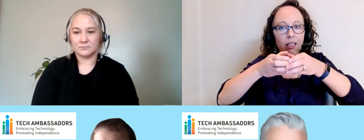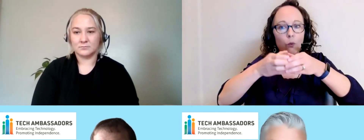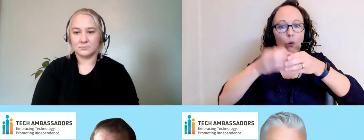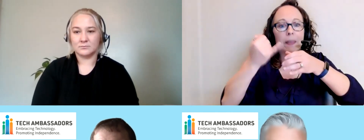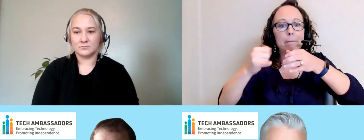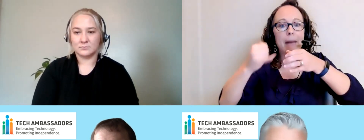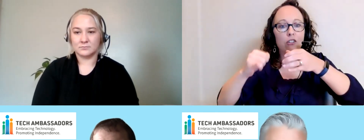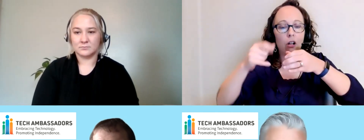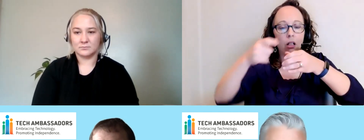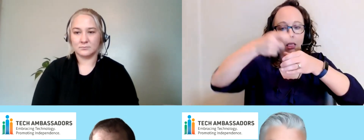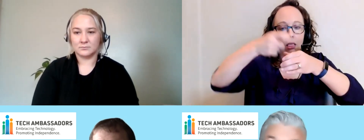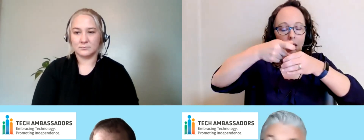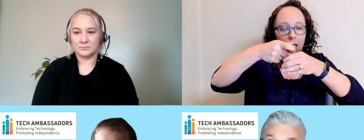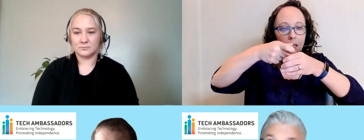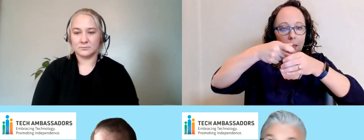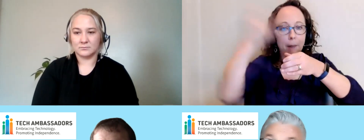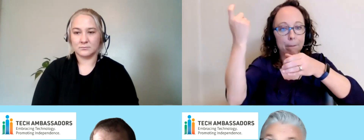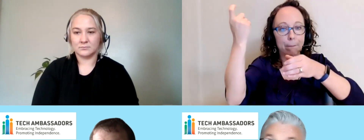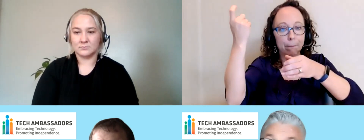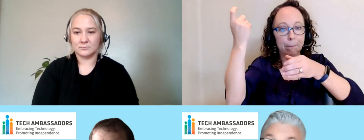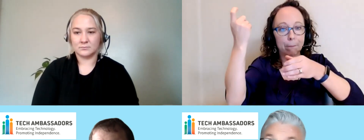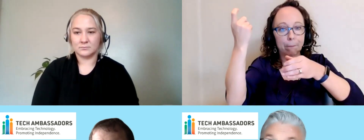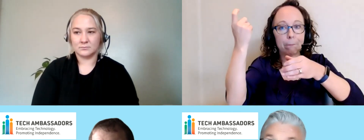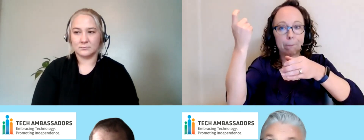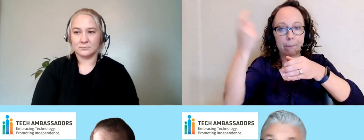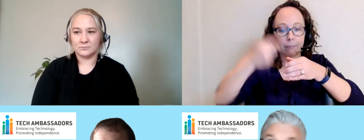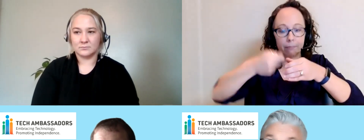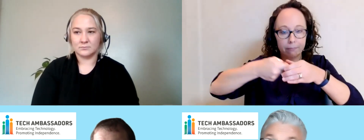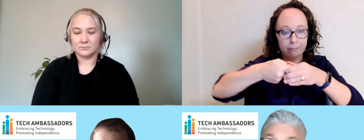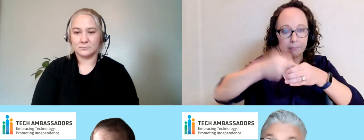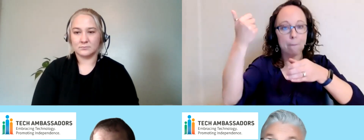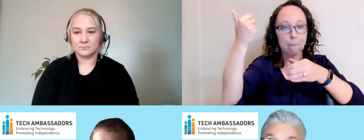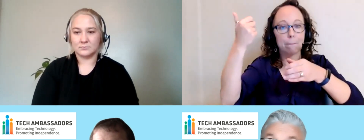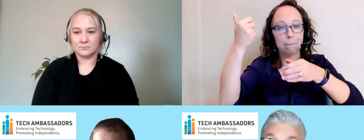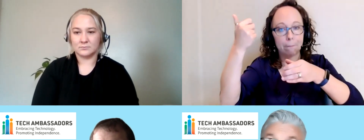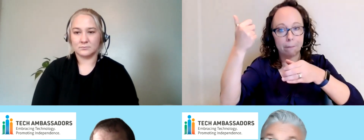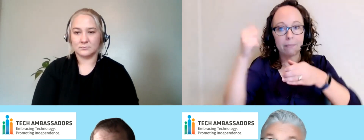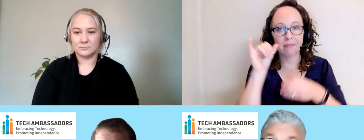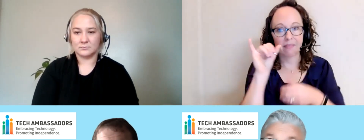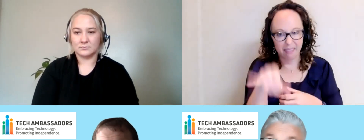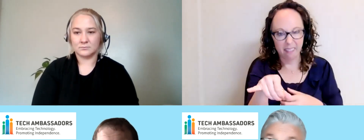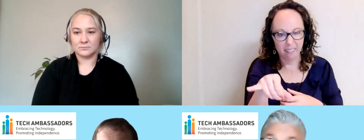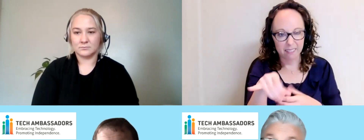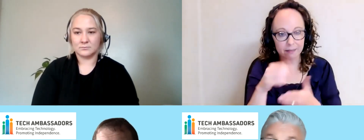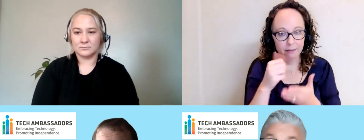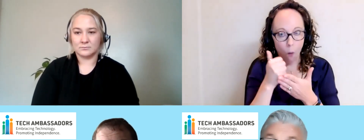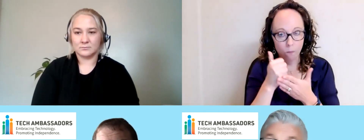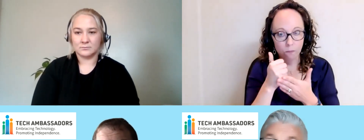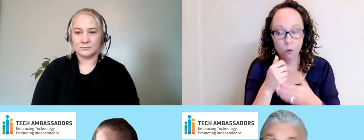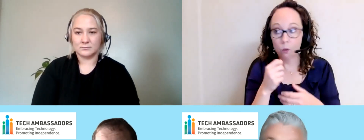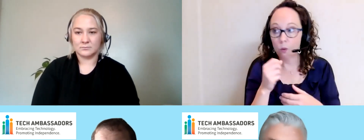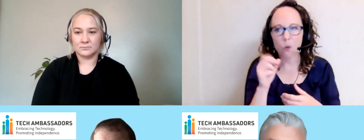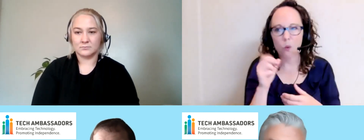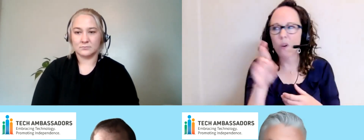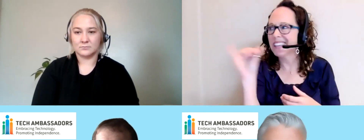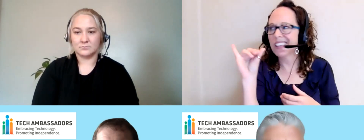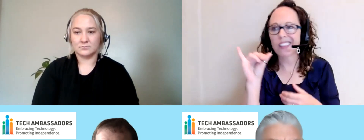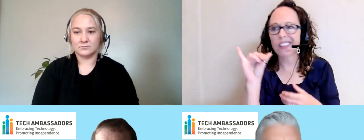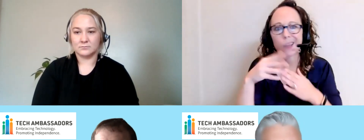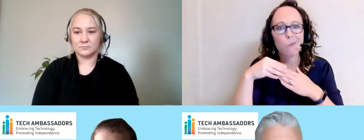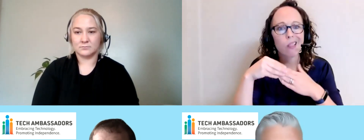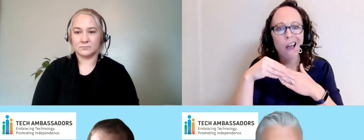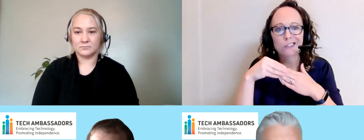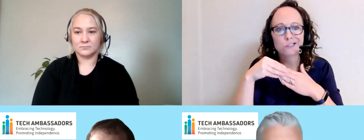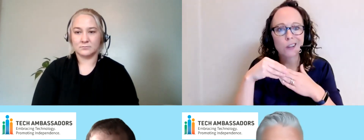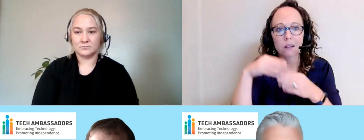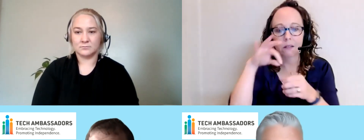or even for like a plastic Sprite bottle. You can